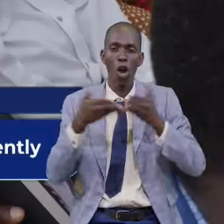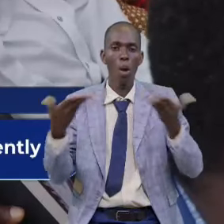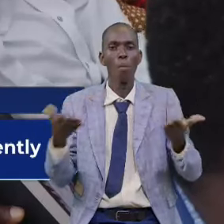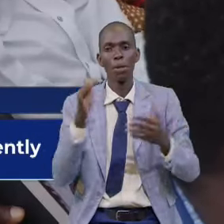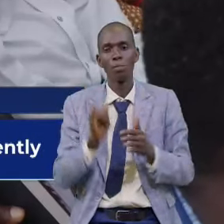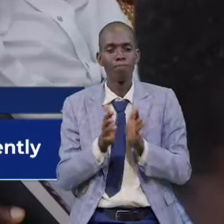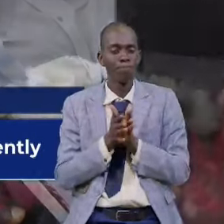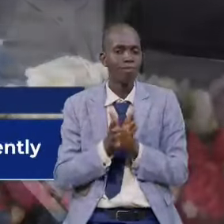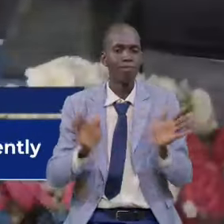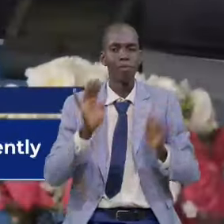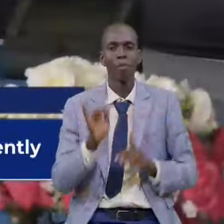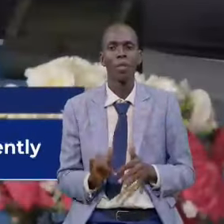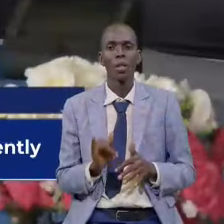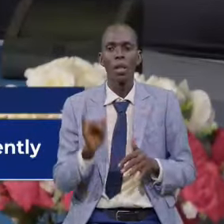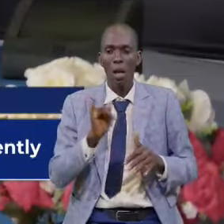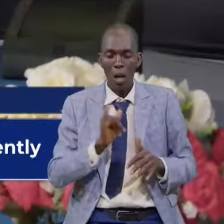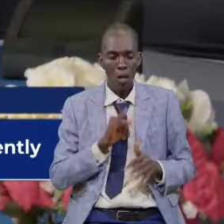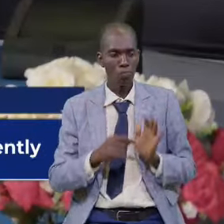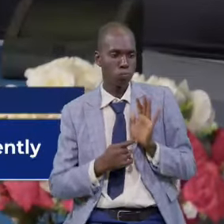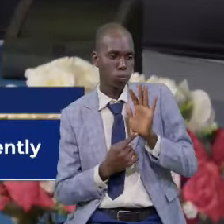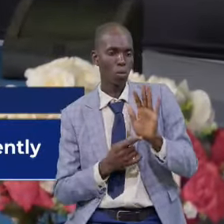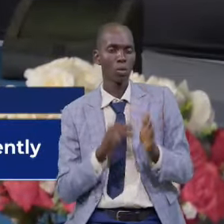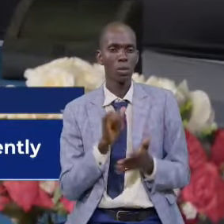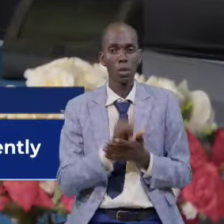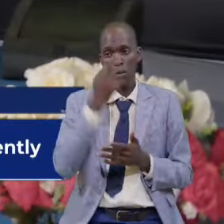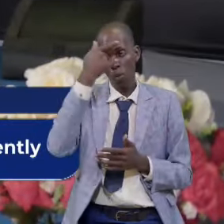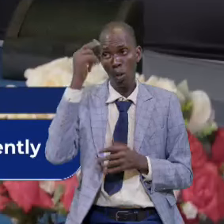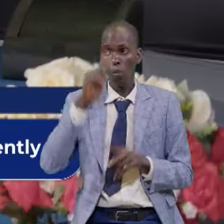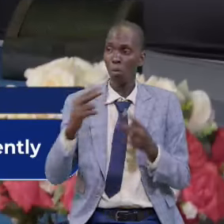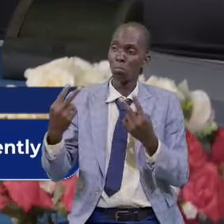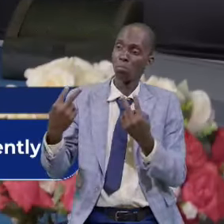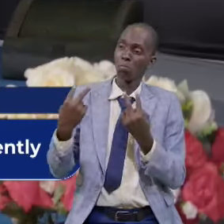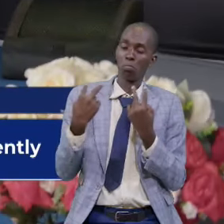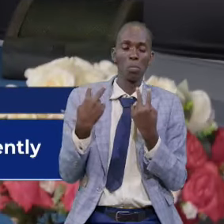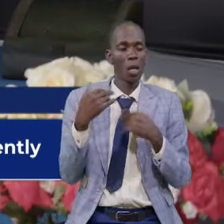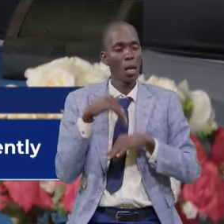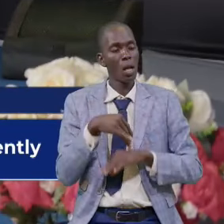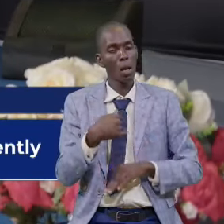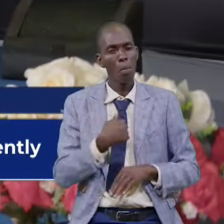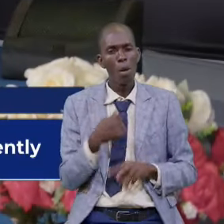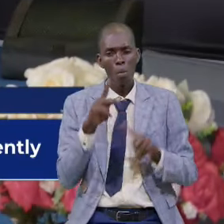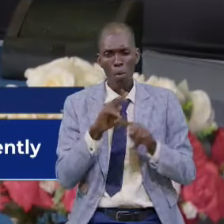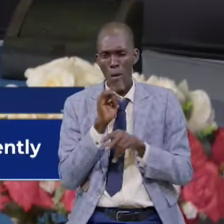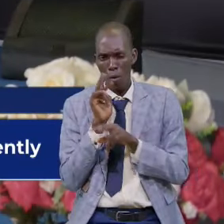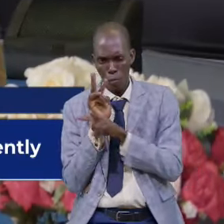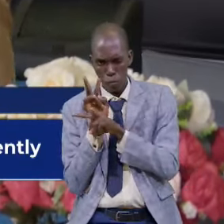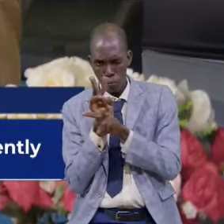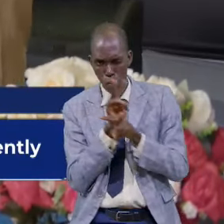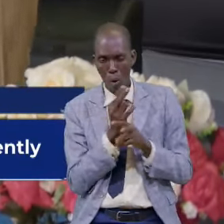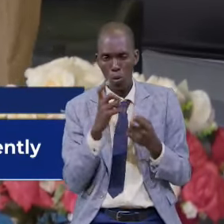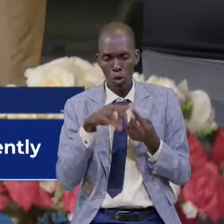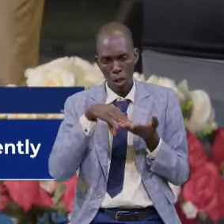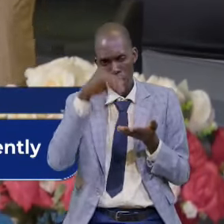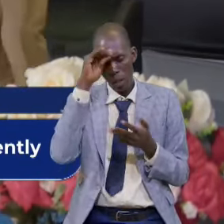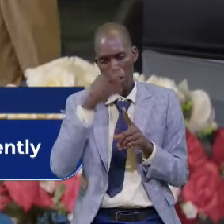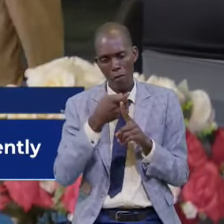because people are looking at me, and people are watching me, and people want to take for my example. There is a